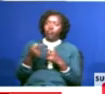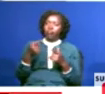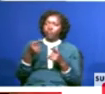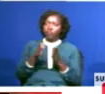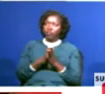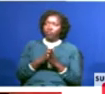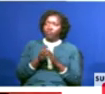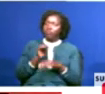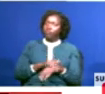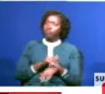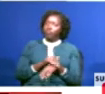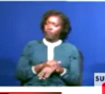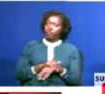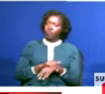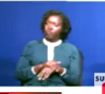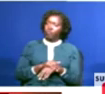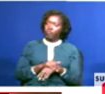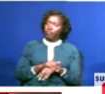very good